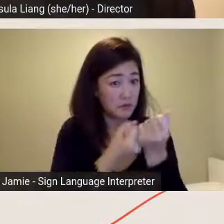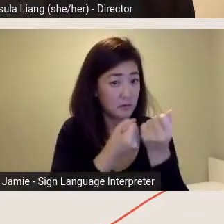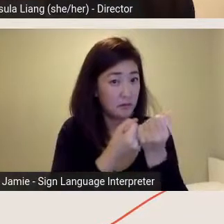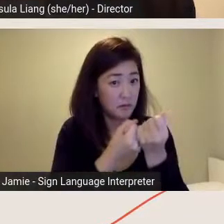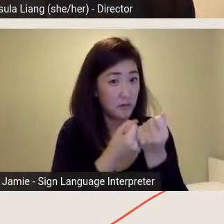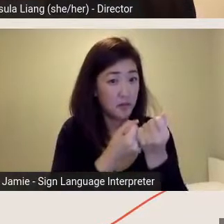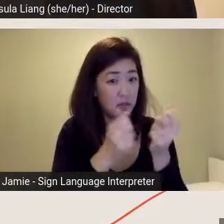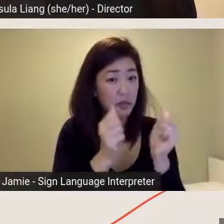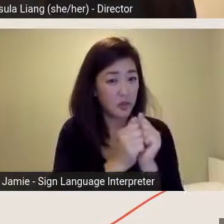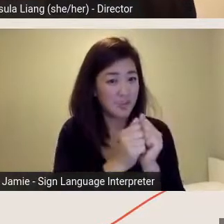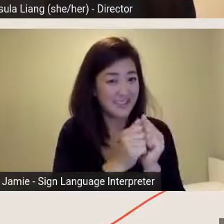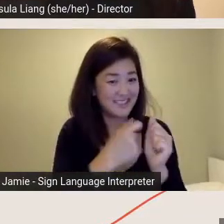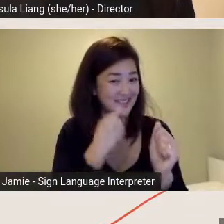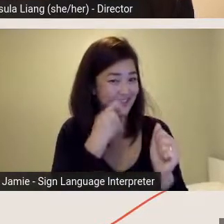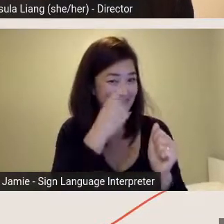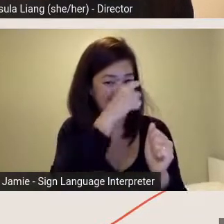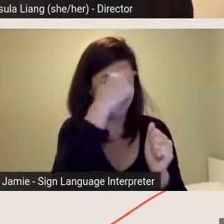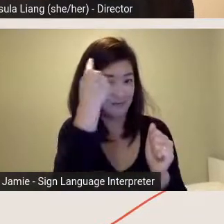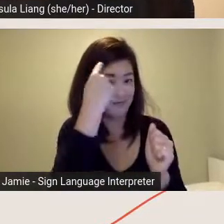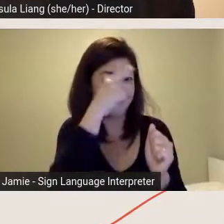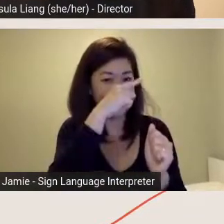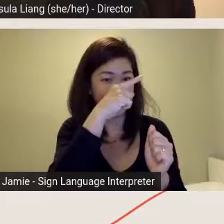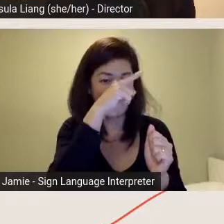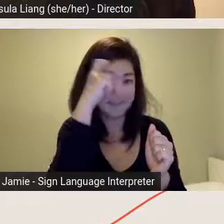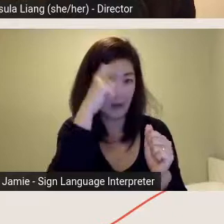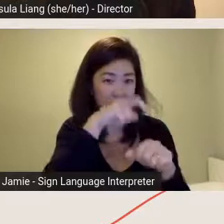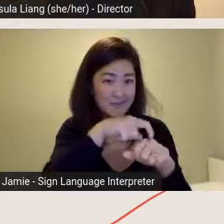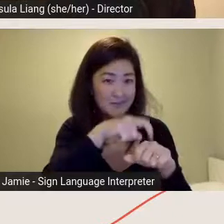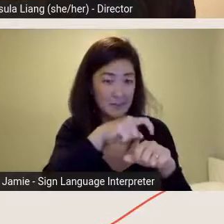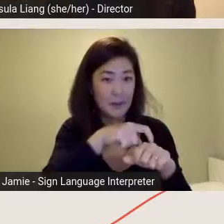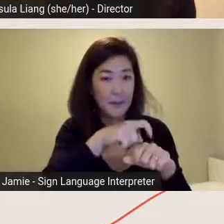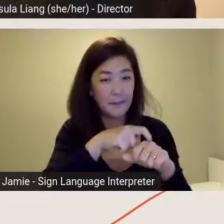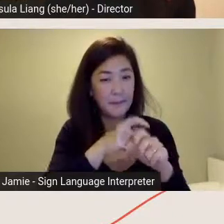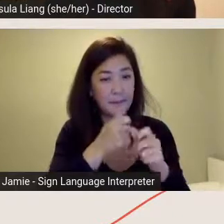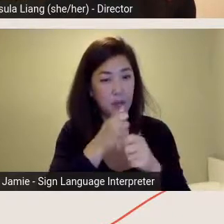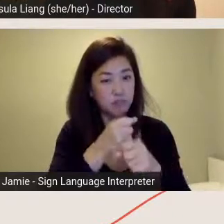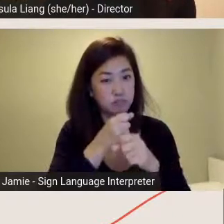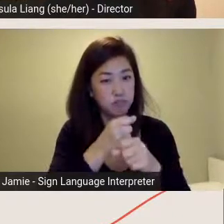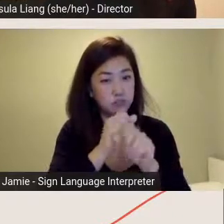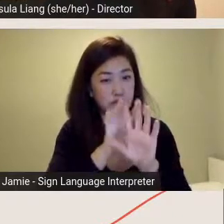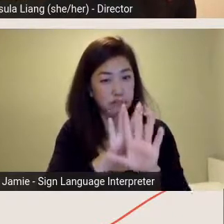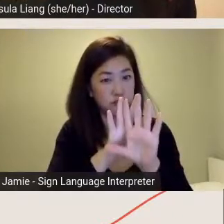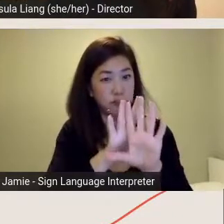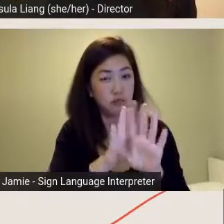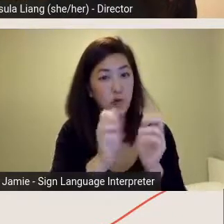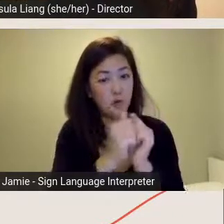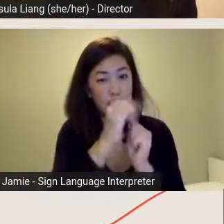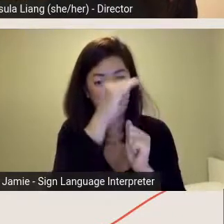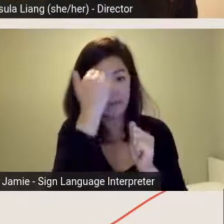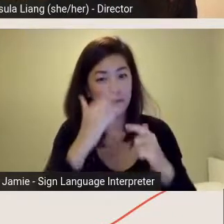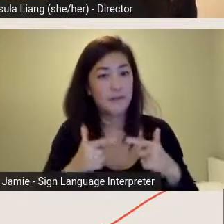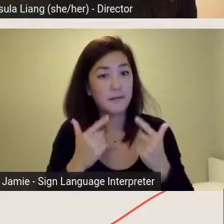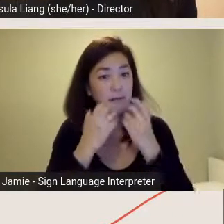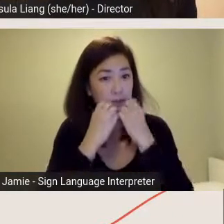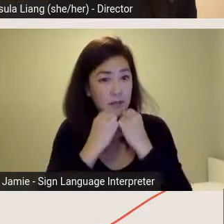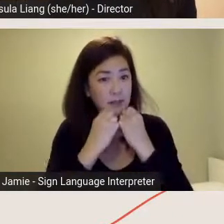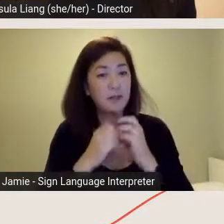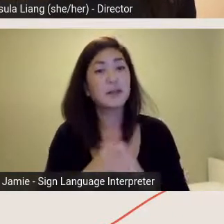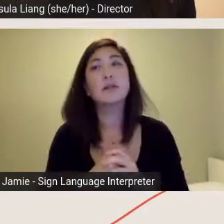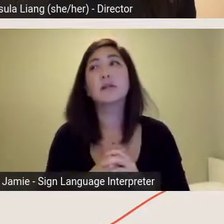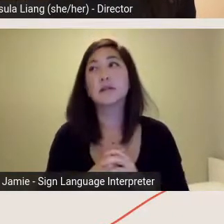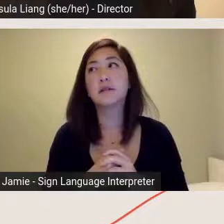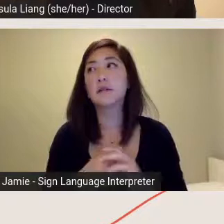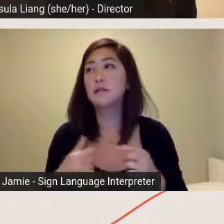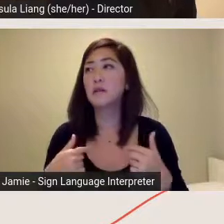this summer's movement. So that was interesting to see. In terms of like, you know, I think that one thing that we wanted to do with the film